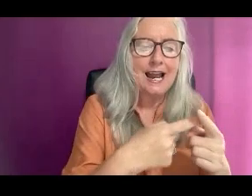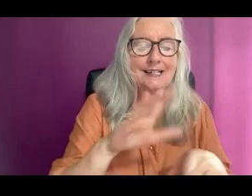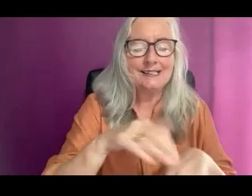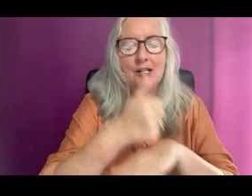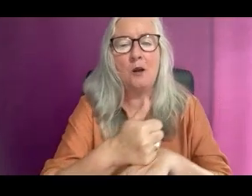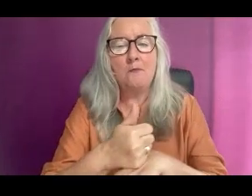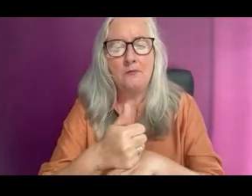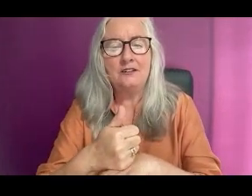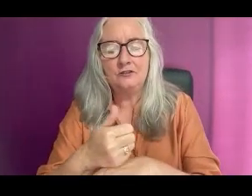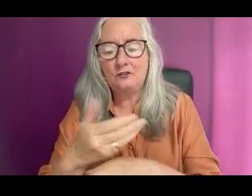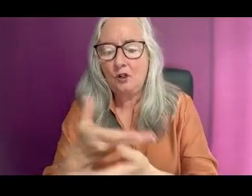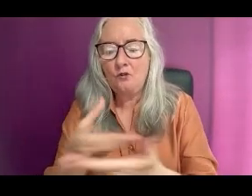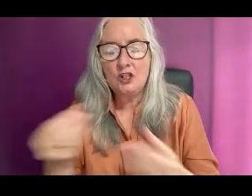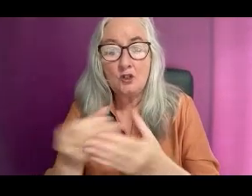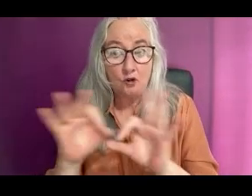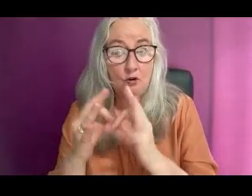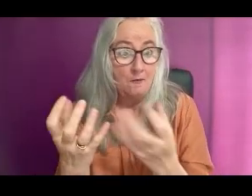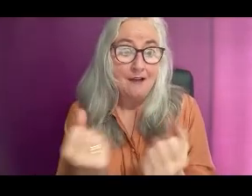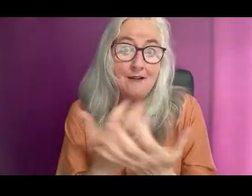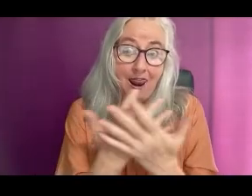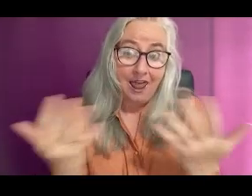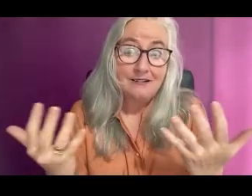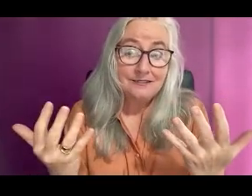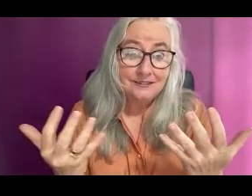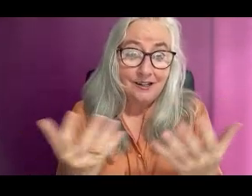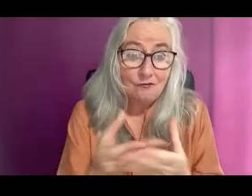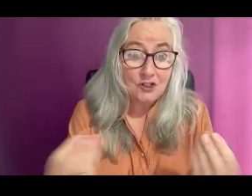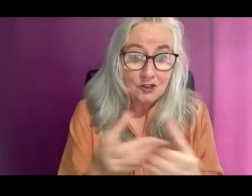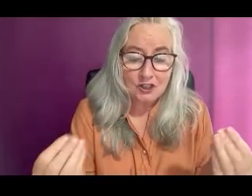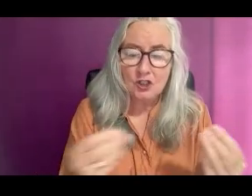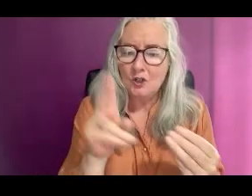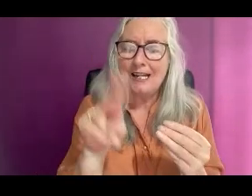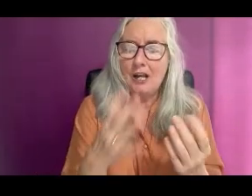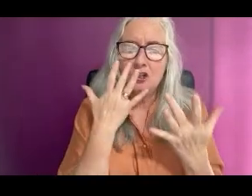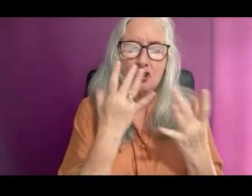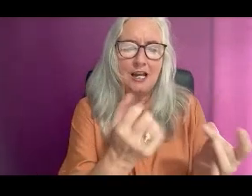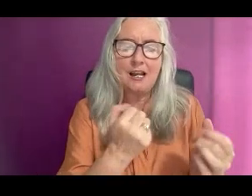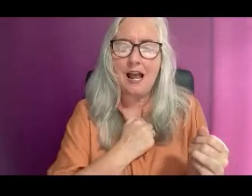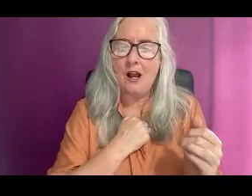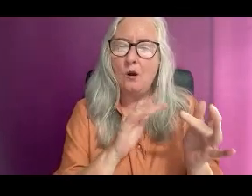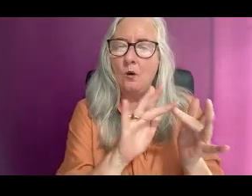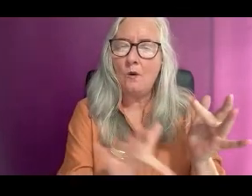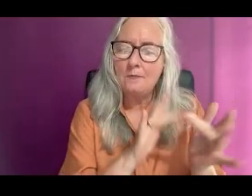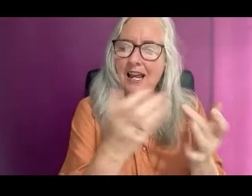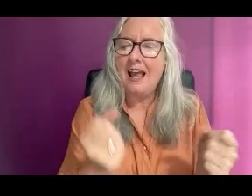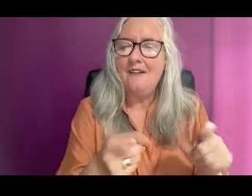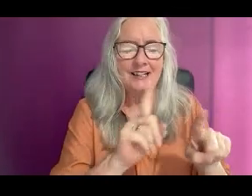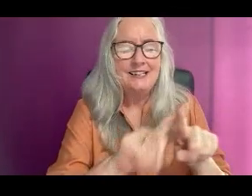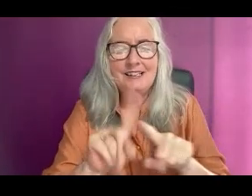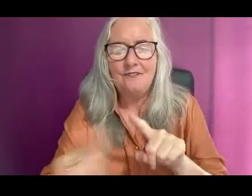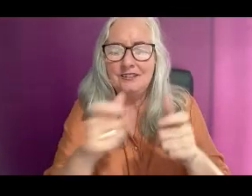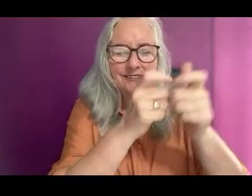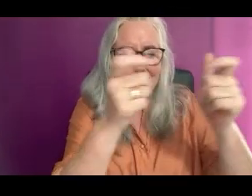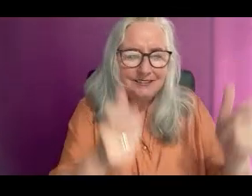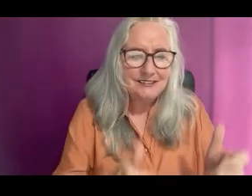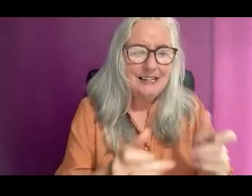We have a lot of resources ready for you, so feel free to check our website. We have different toolkits and guides. Just